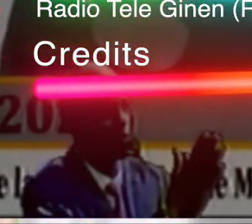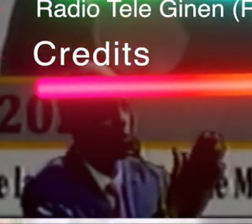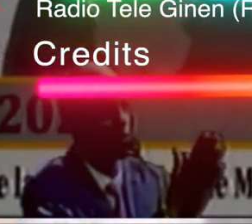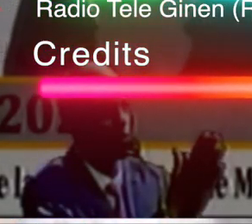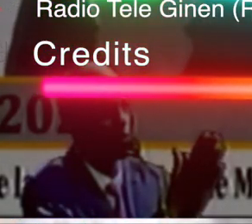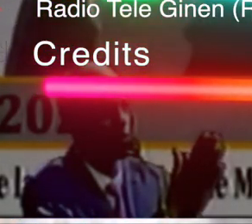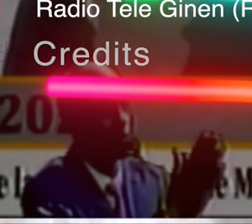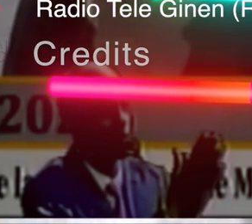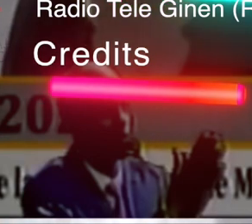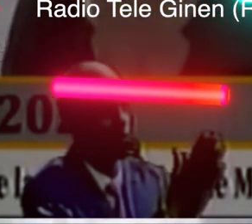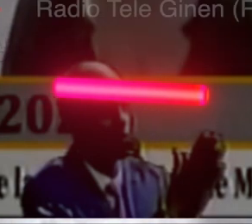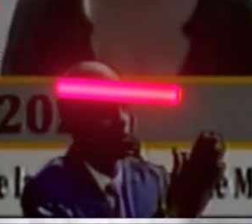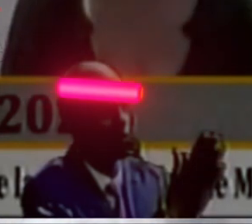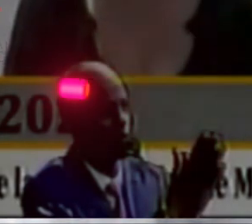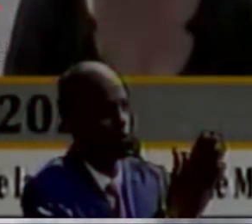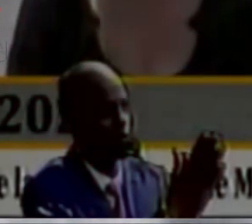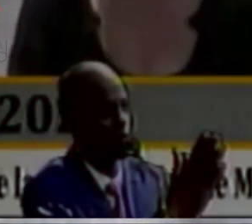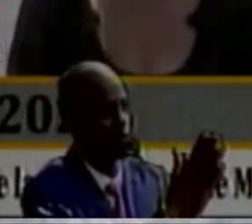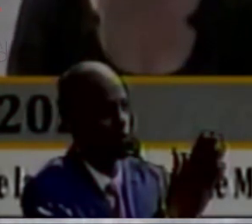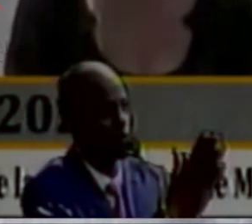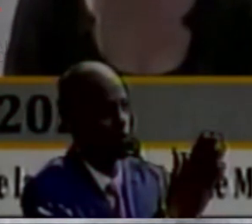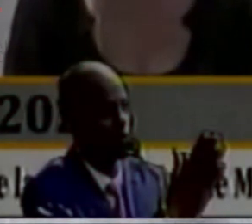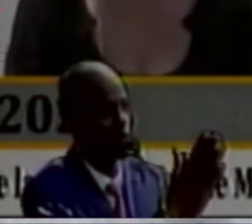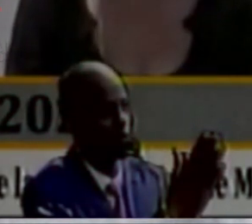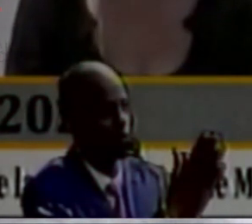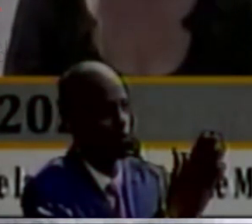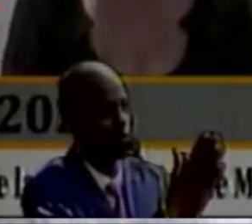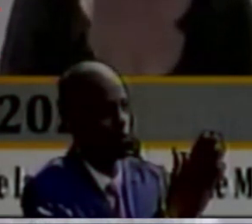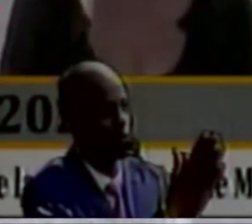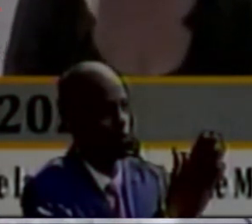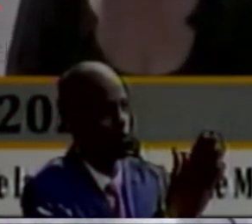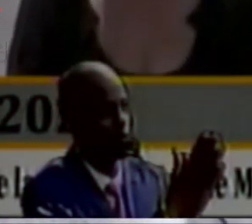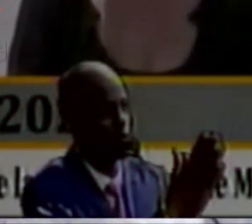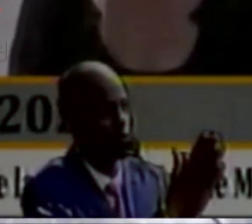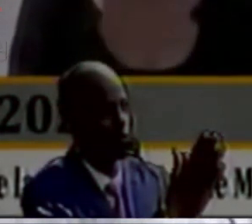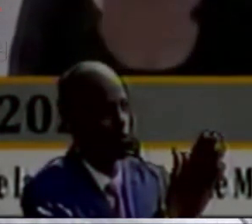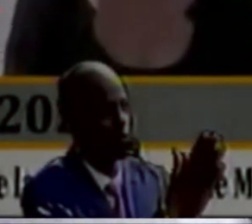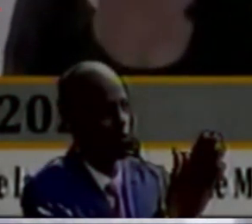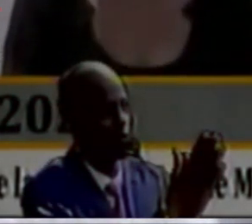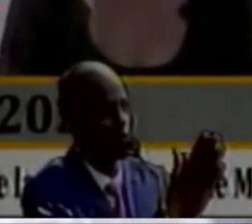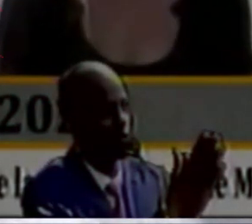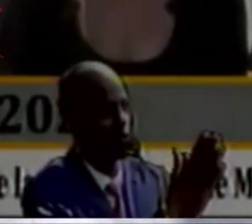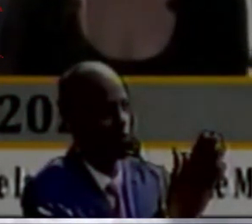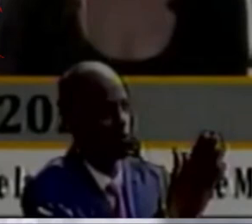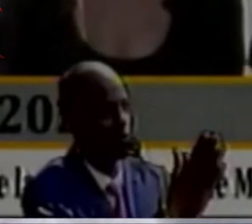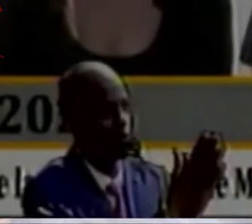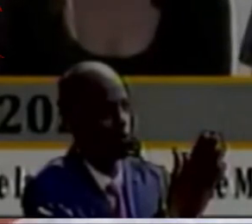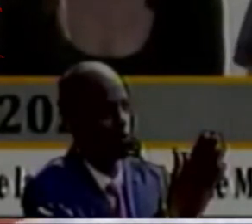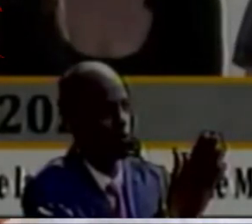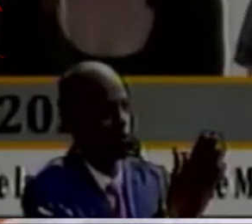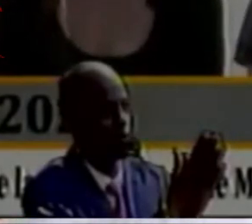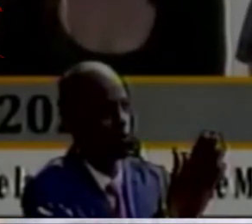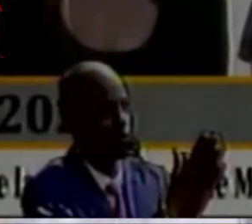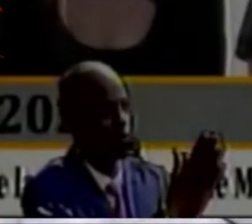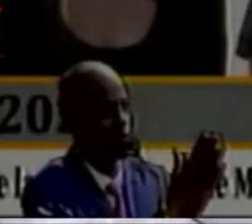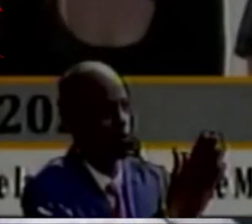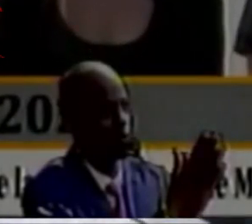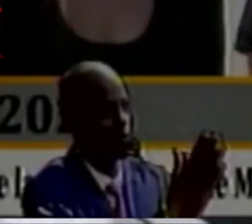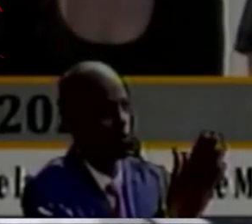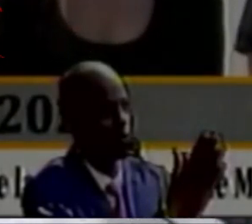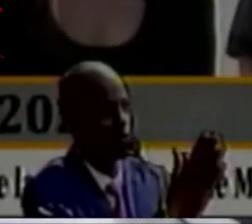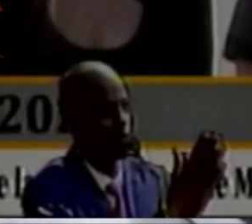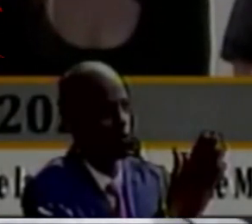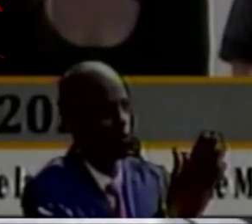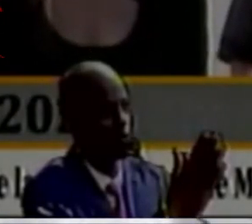are injured. The Coast Guard immediately responded to the call for assistance from the government of Haiti by sending ships